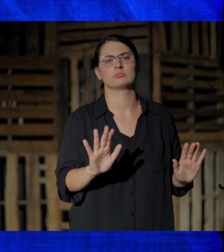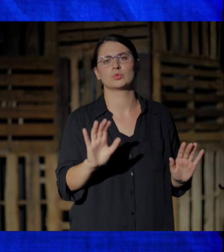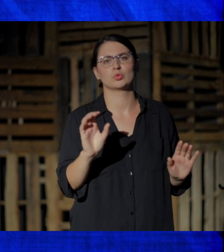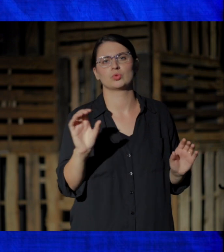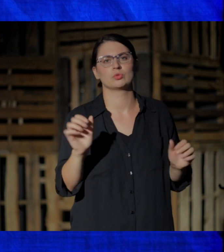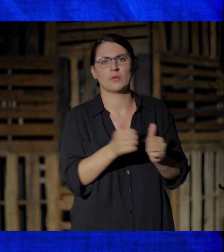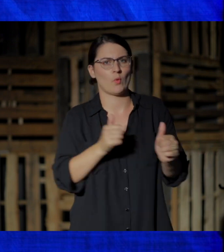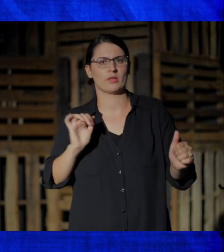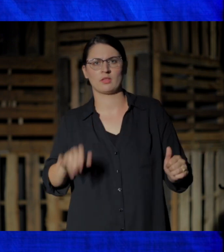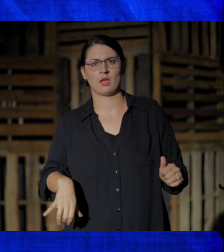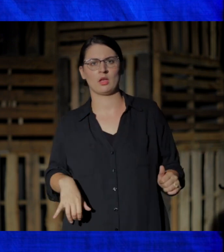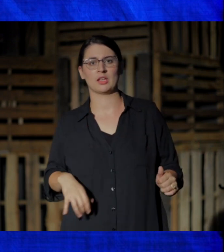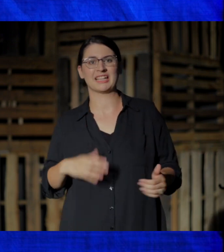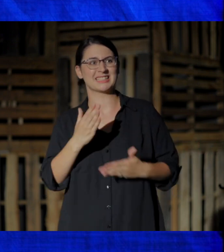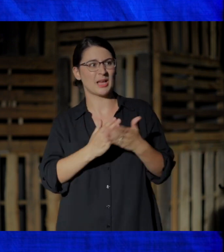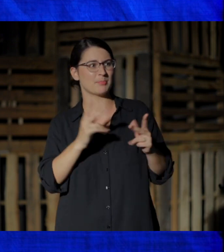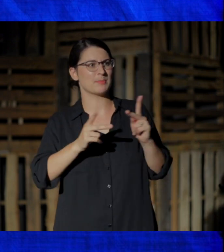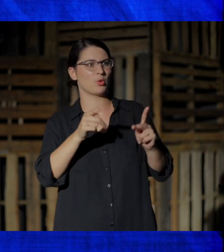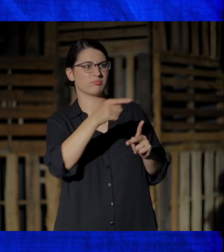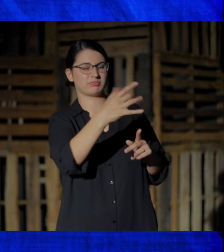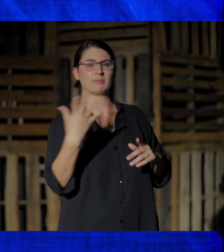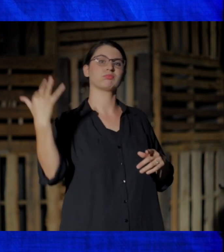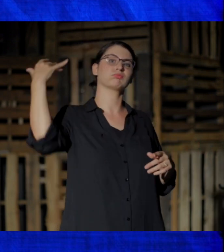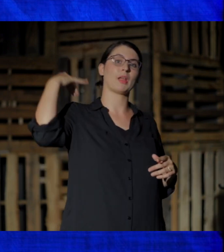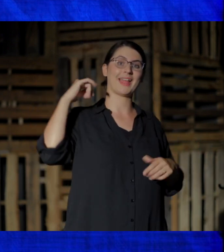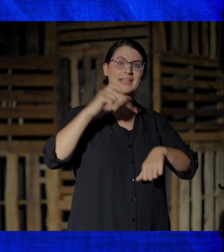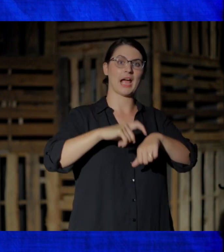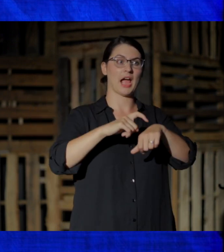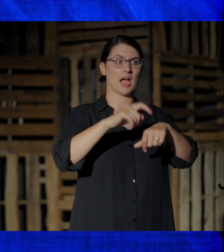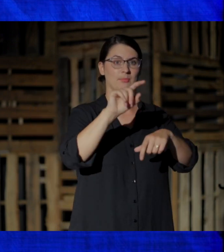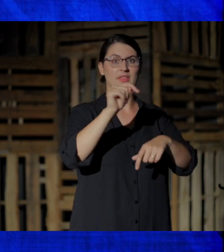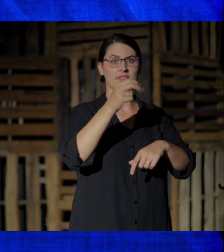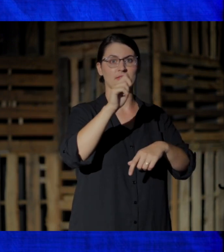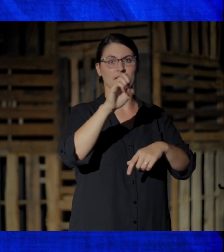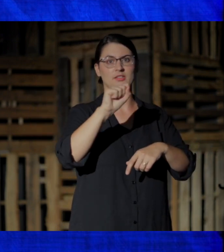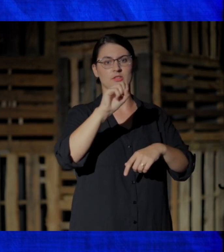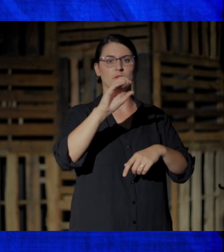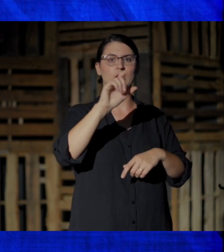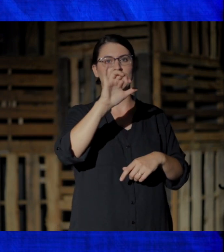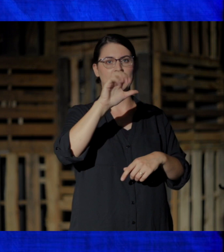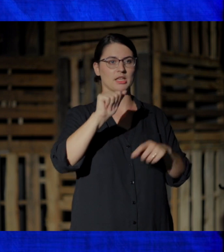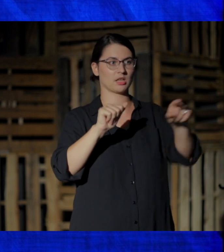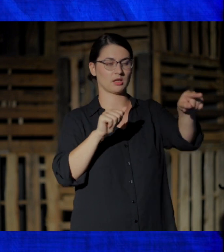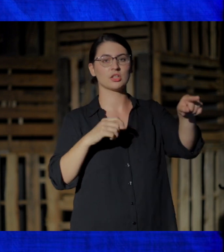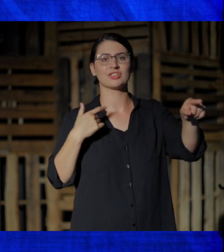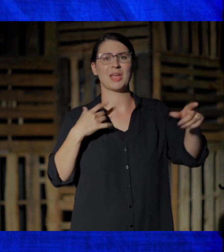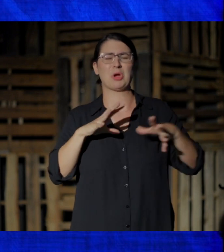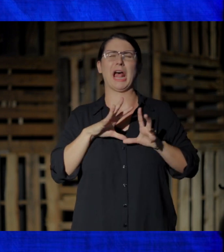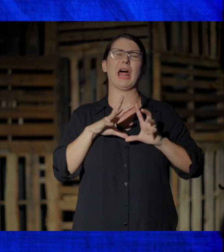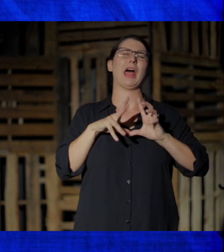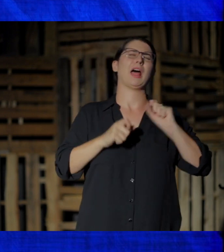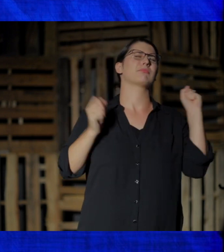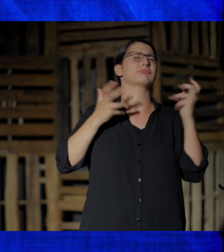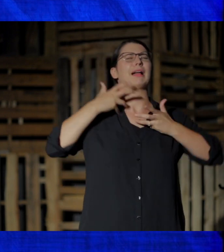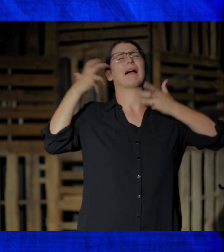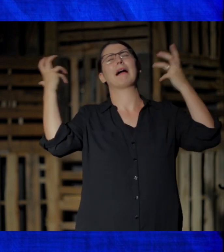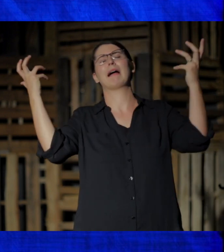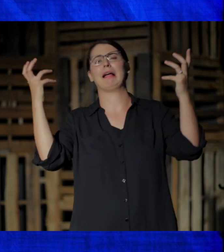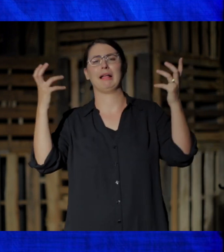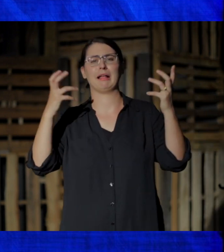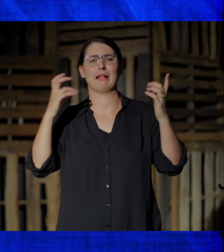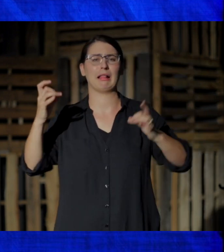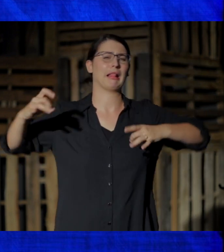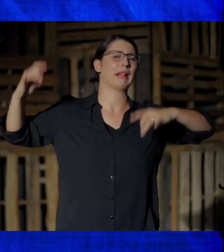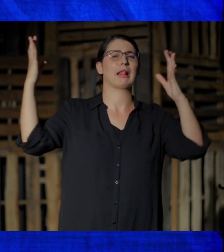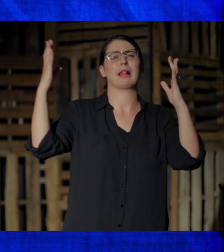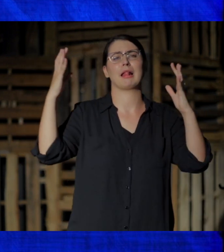with hysteria. You've probably seen in your own life, this absolute hysteria. If you have no hope, then death is certainly going to cause some